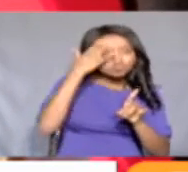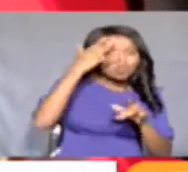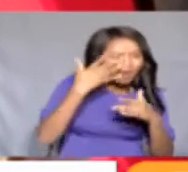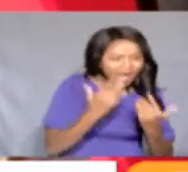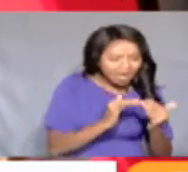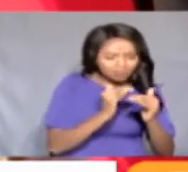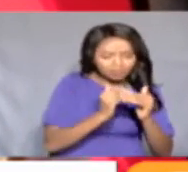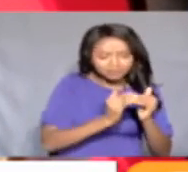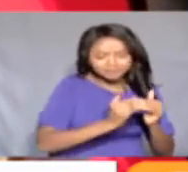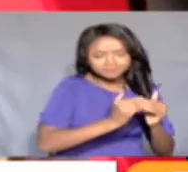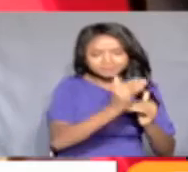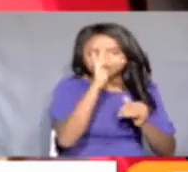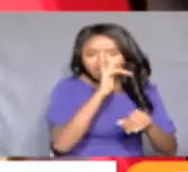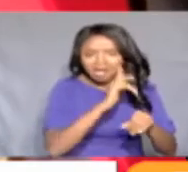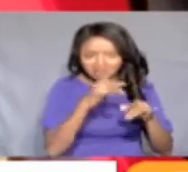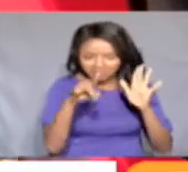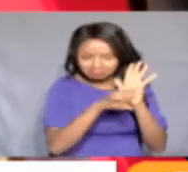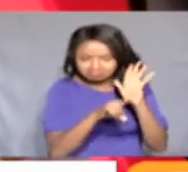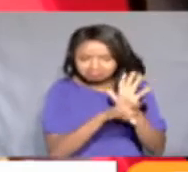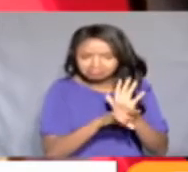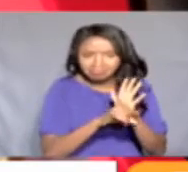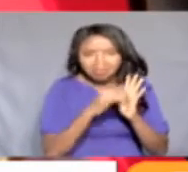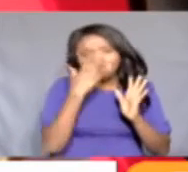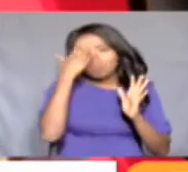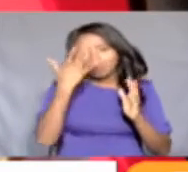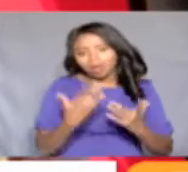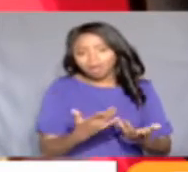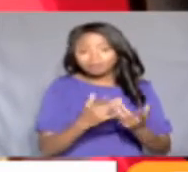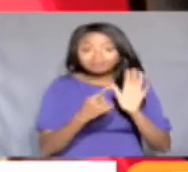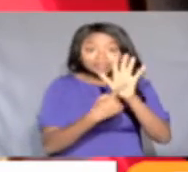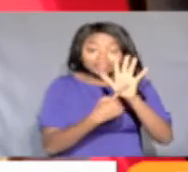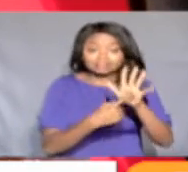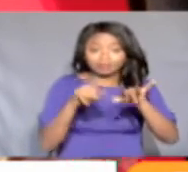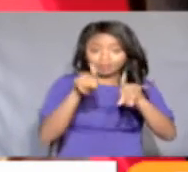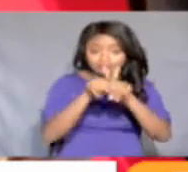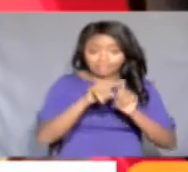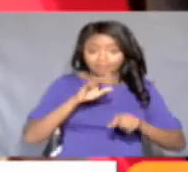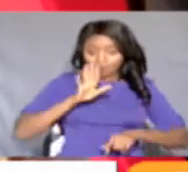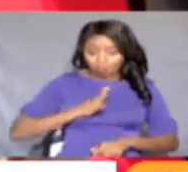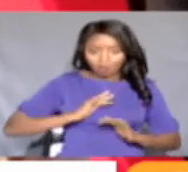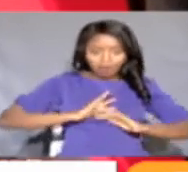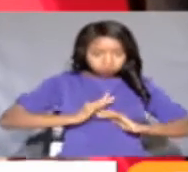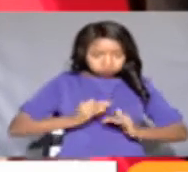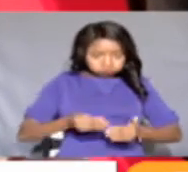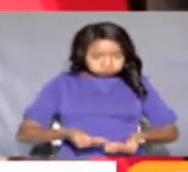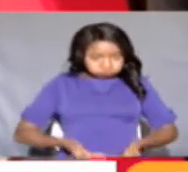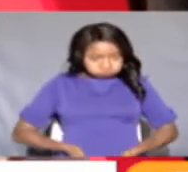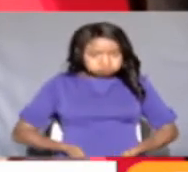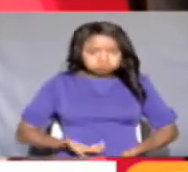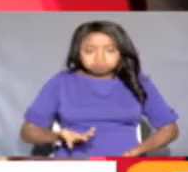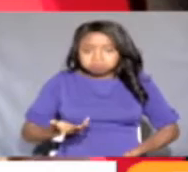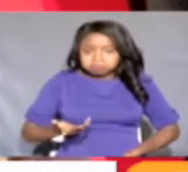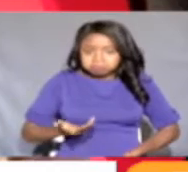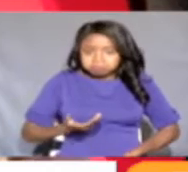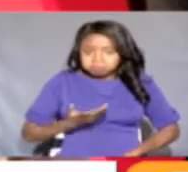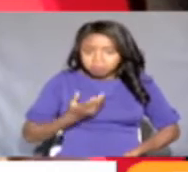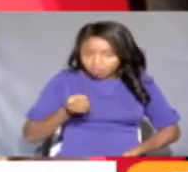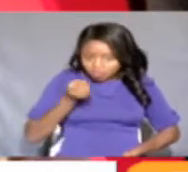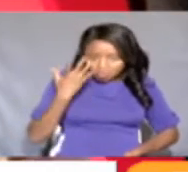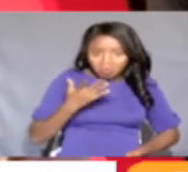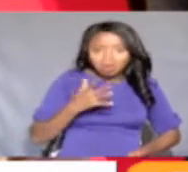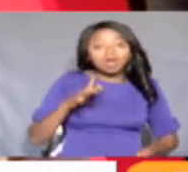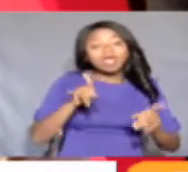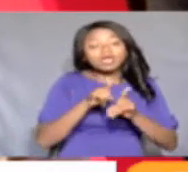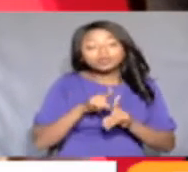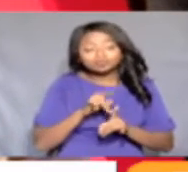And also when it comes to women who are pregnant, how do you know? And do you also get to know the medical history of the